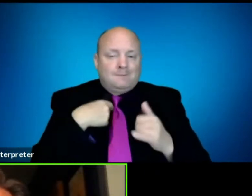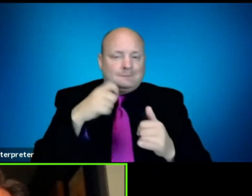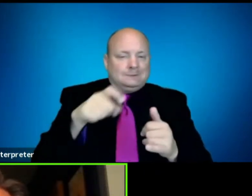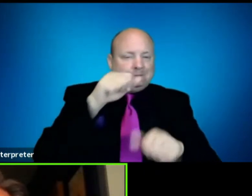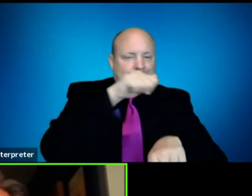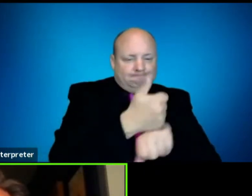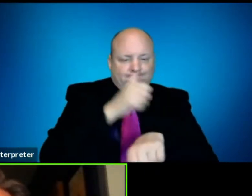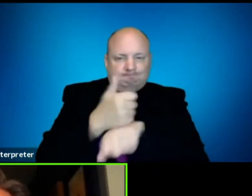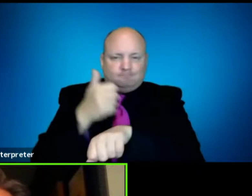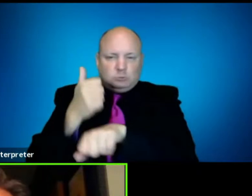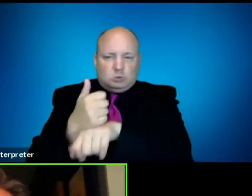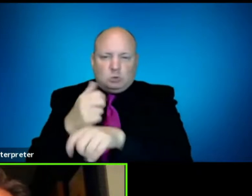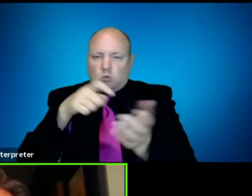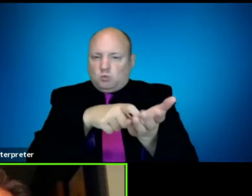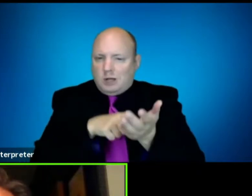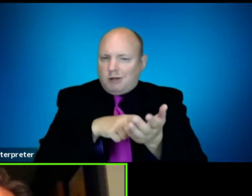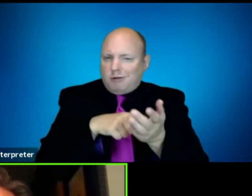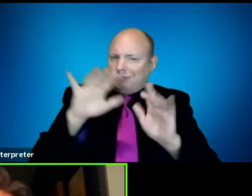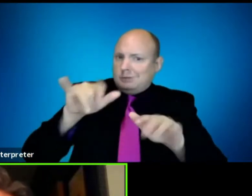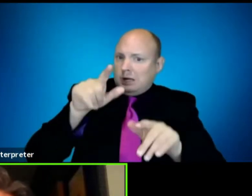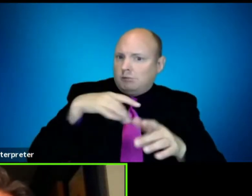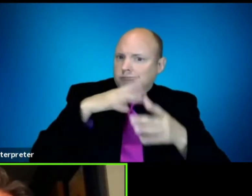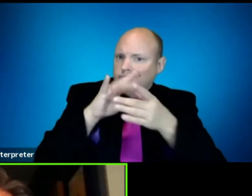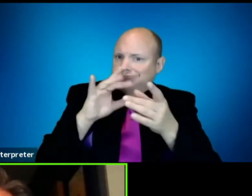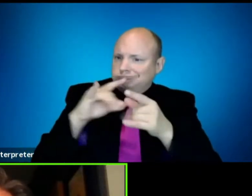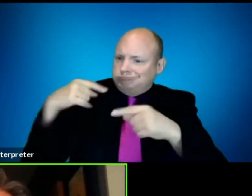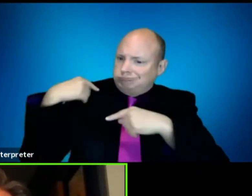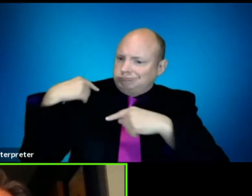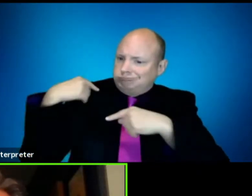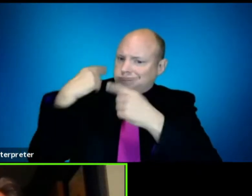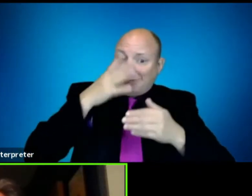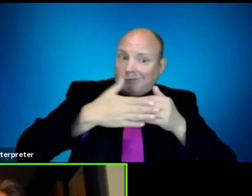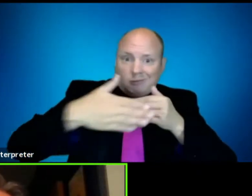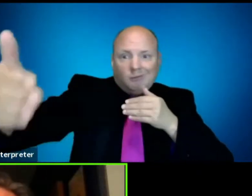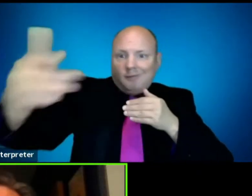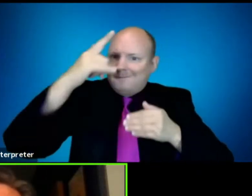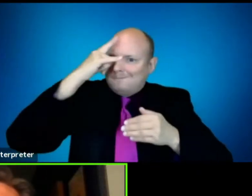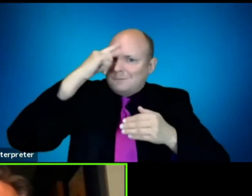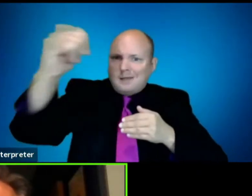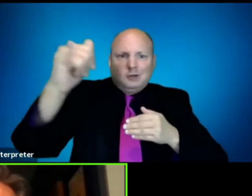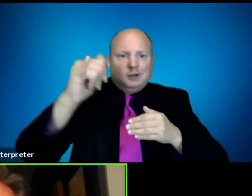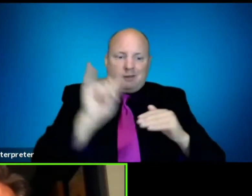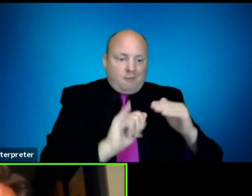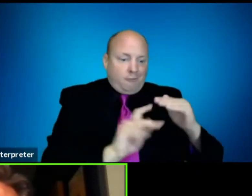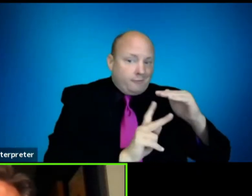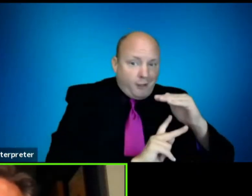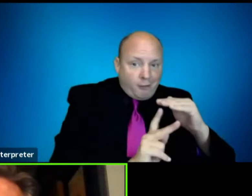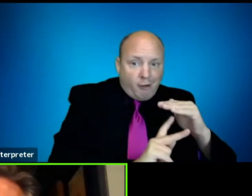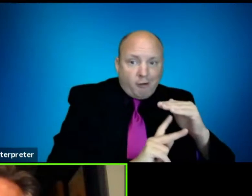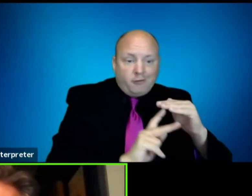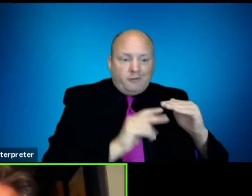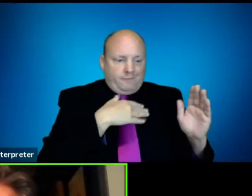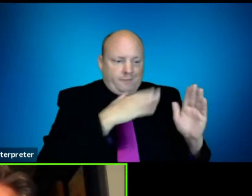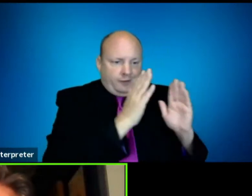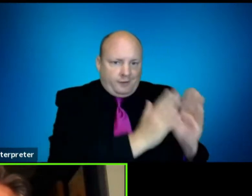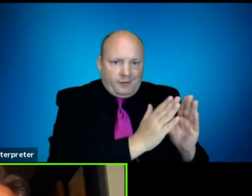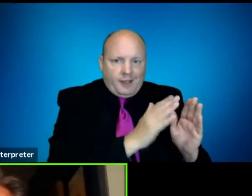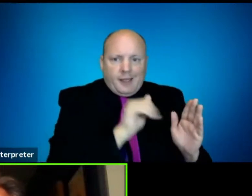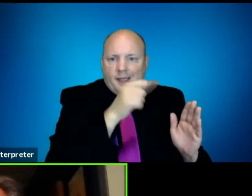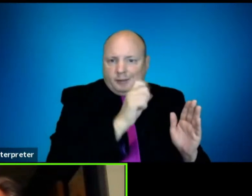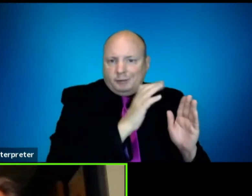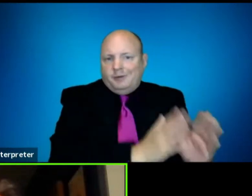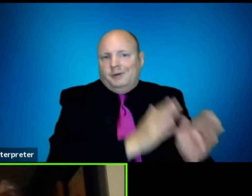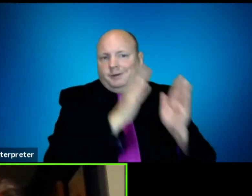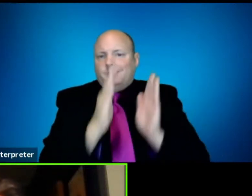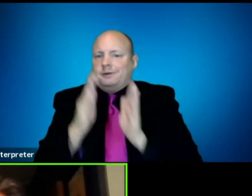decades. And, entry into kindergarten and at older age groups, there are required vaccinations that students need to get. And